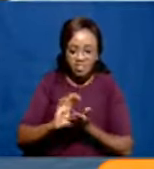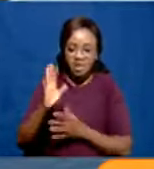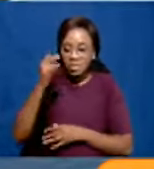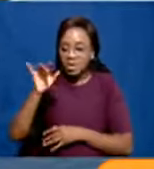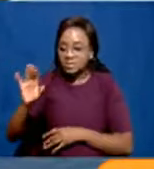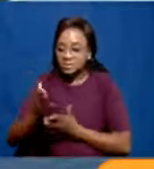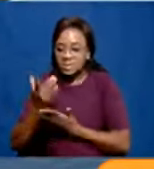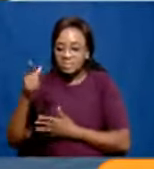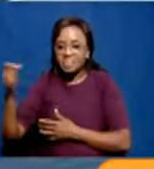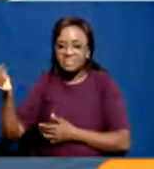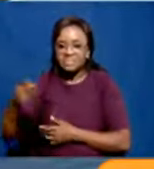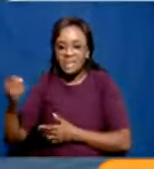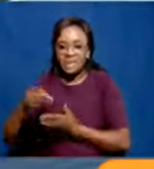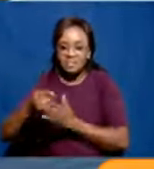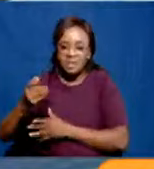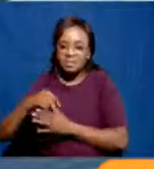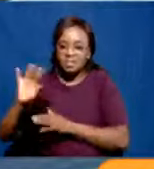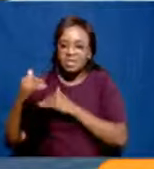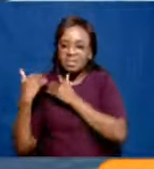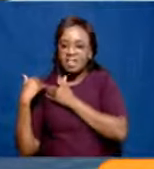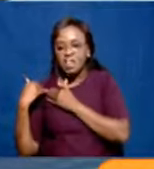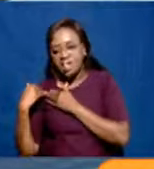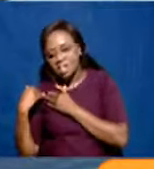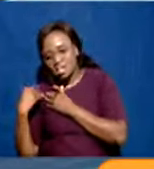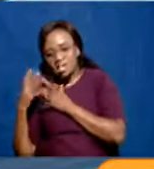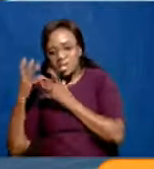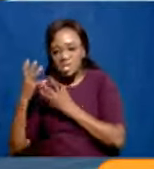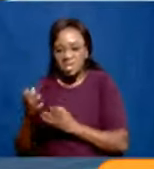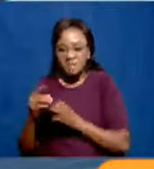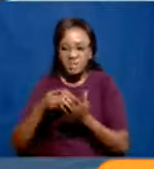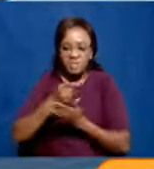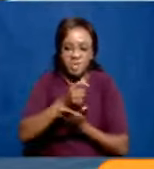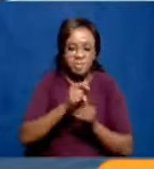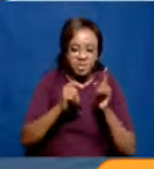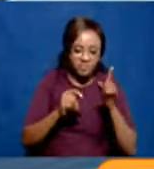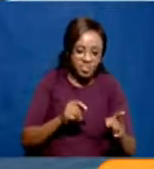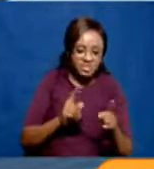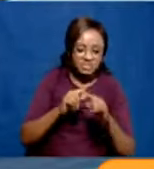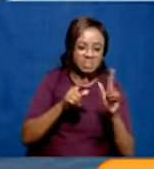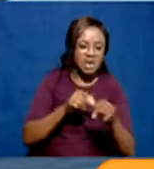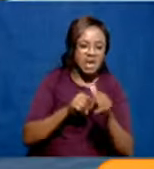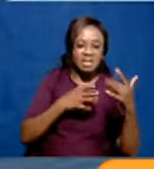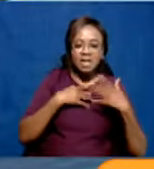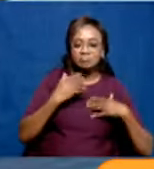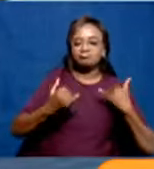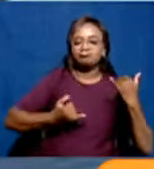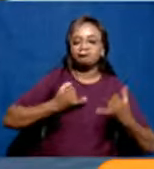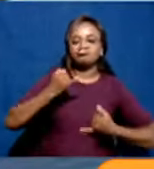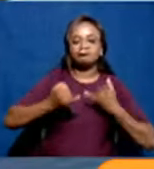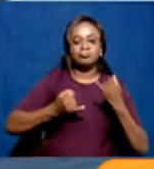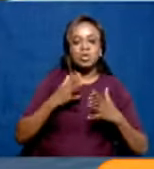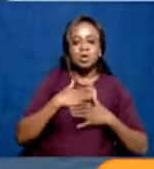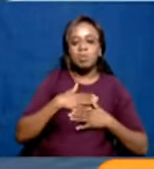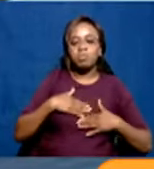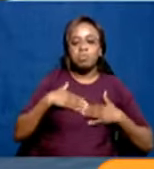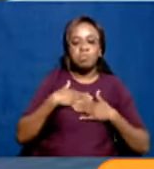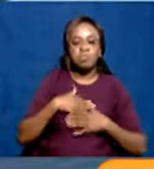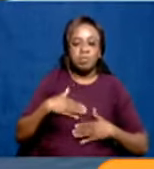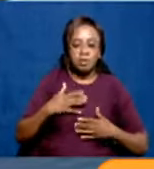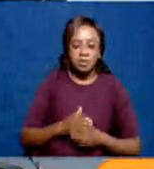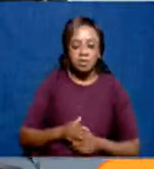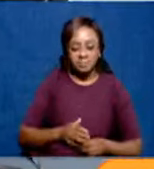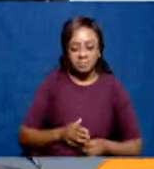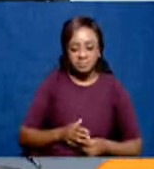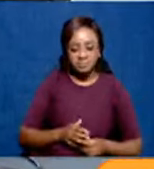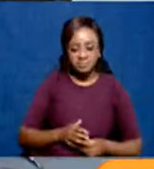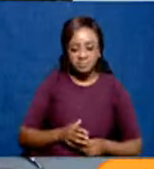employment being the guys who are carrying the weight of this scheme, and everybody else is getting a free ride in a fancy car. Okay. All right? There's another question on whether